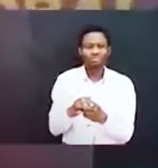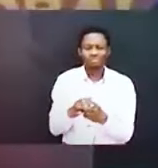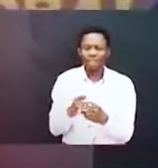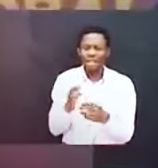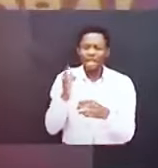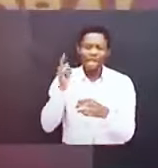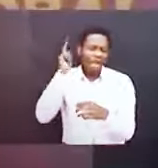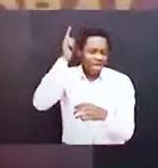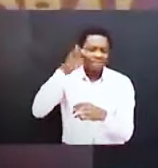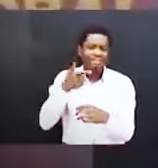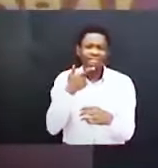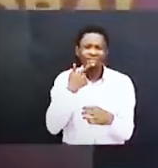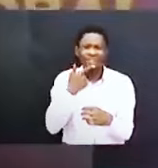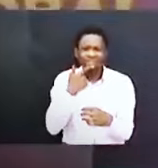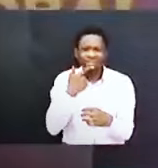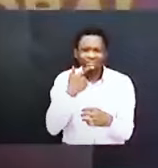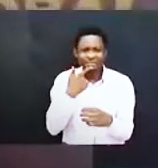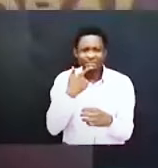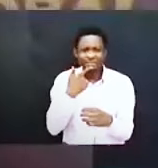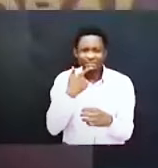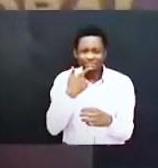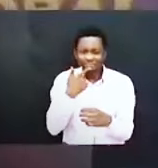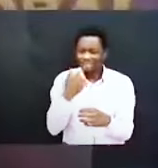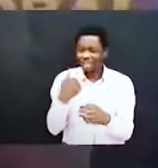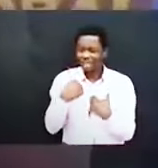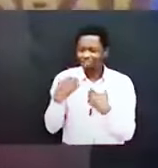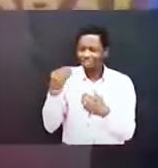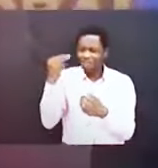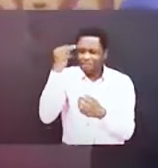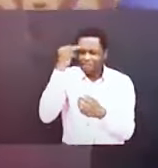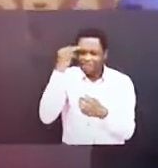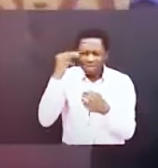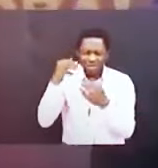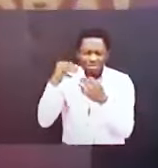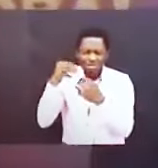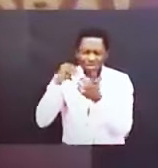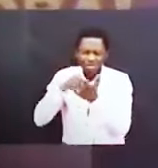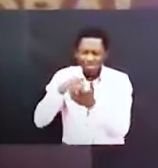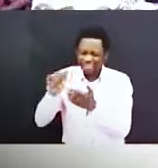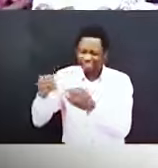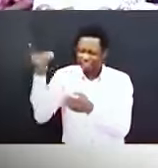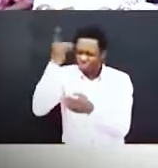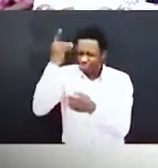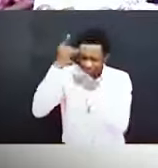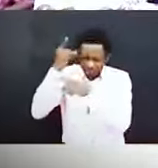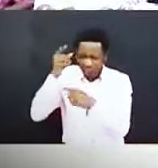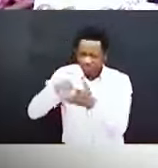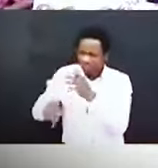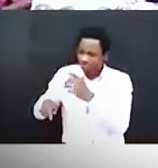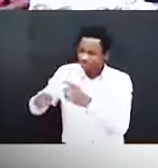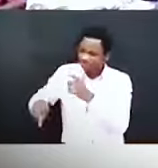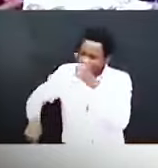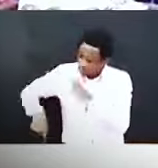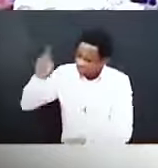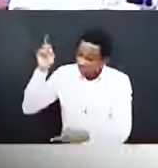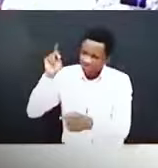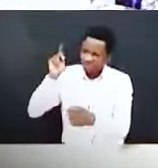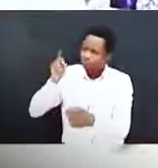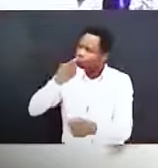mentor. But our mental, we a demonic mental. Yeah. It has to be cast out.